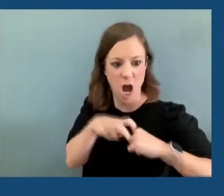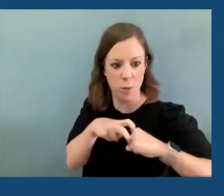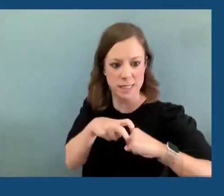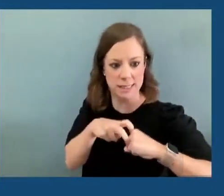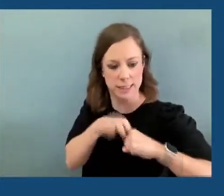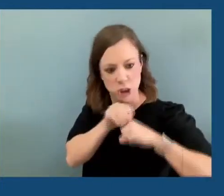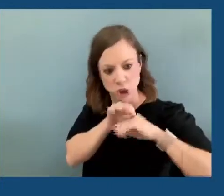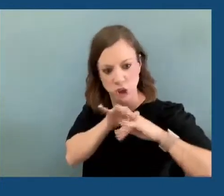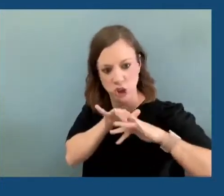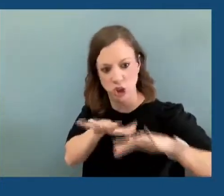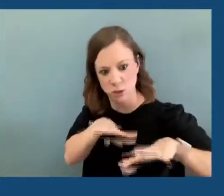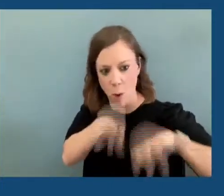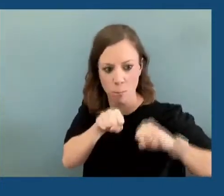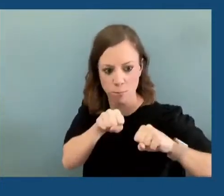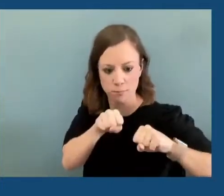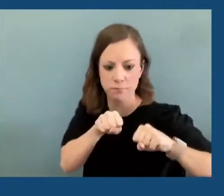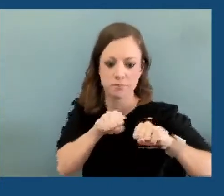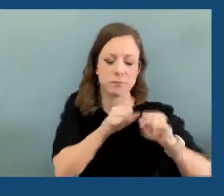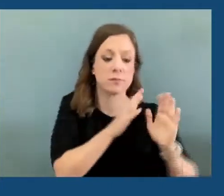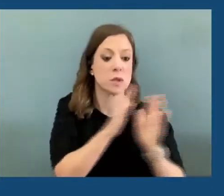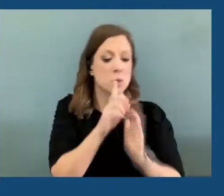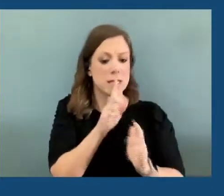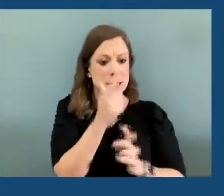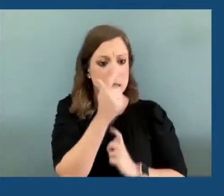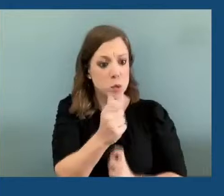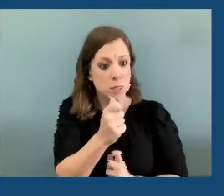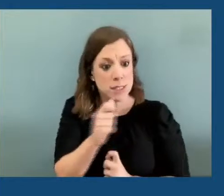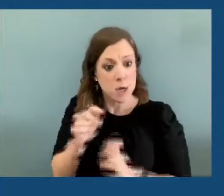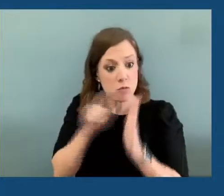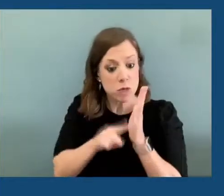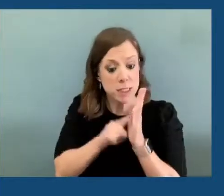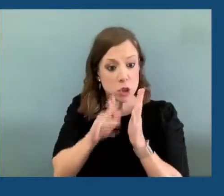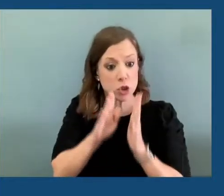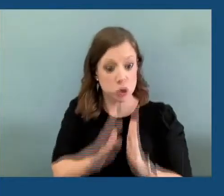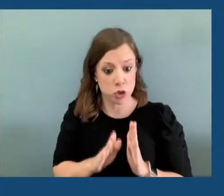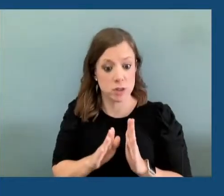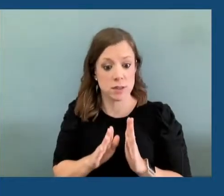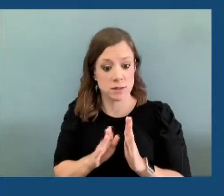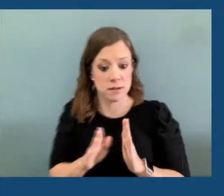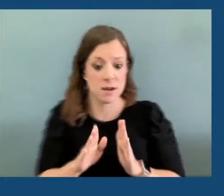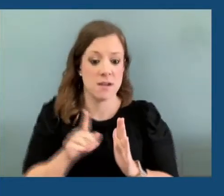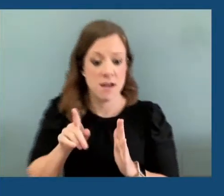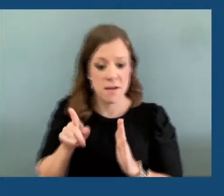really interesting is that researchers at UAlbany's RNA Institute and Biology Department